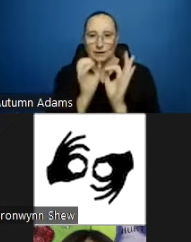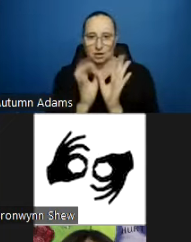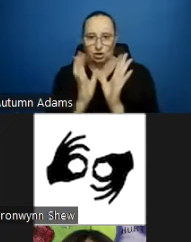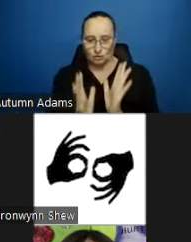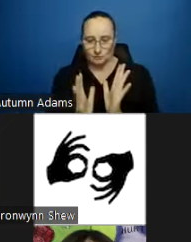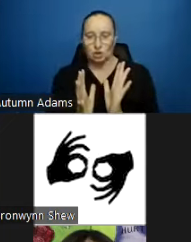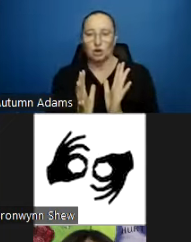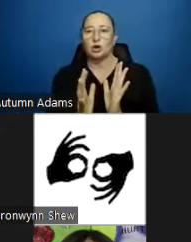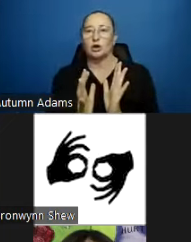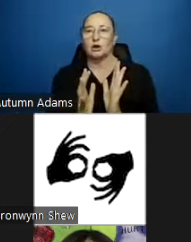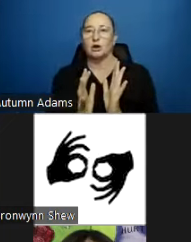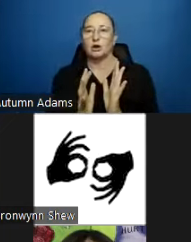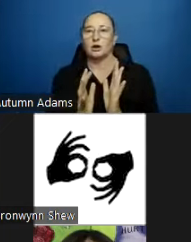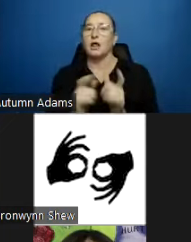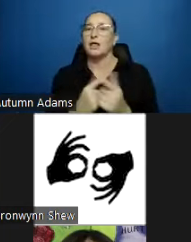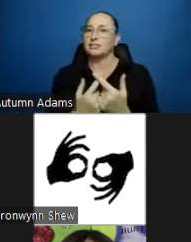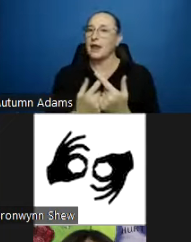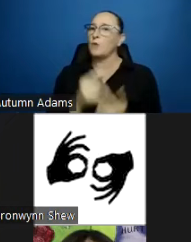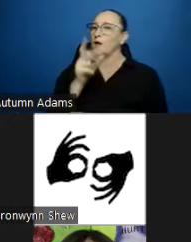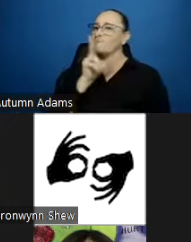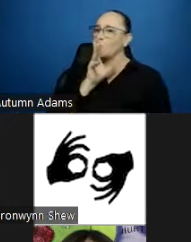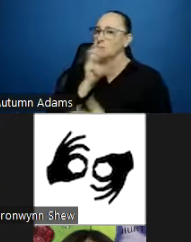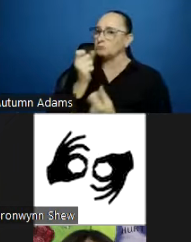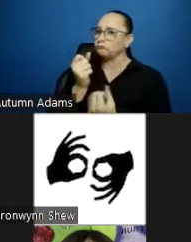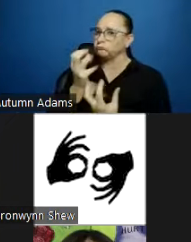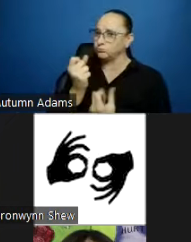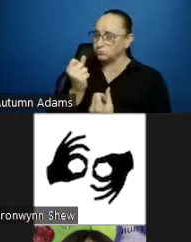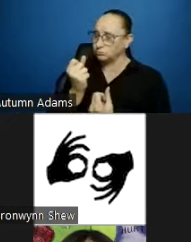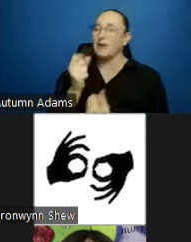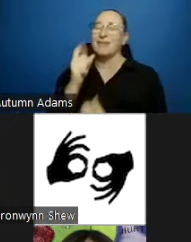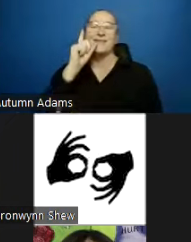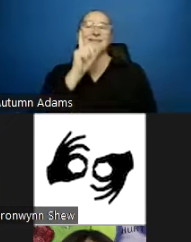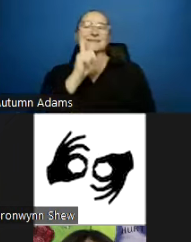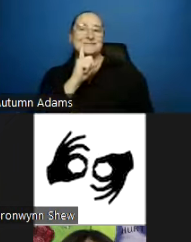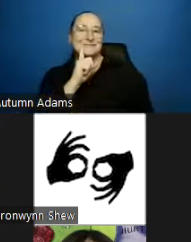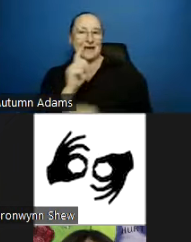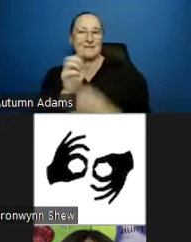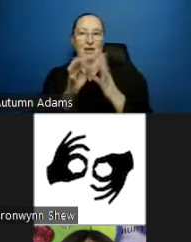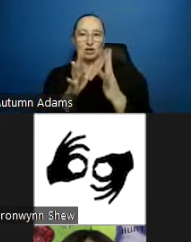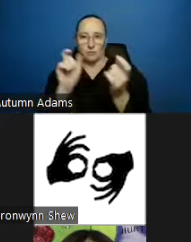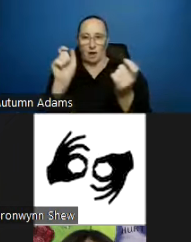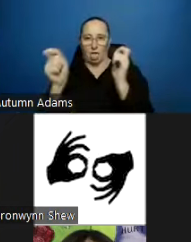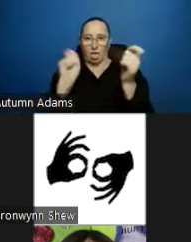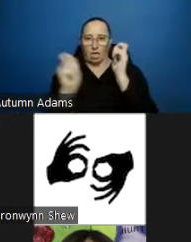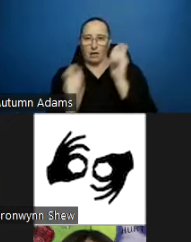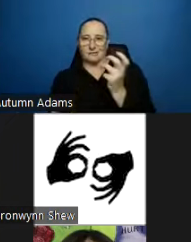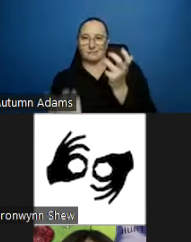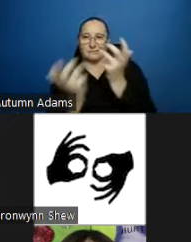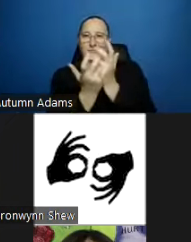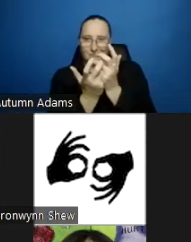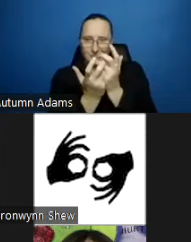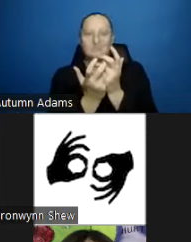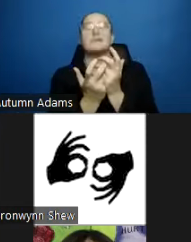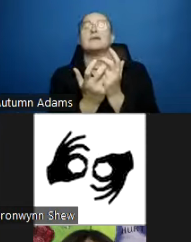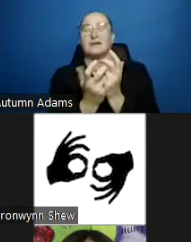would tell them what is happening in ASL. And then the deaf interpreter is able to modify that to fit ASL and to